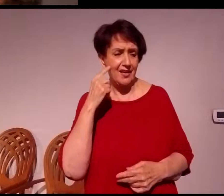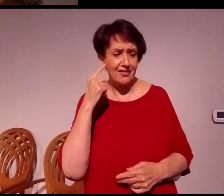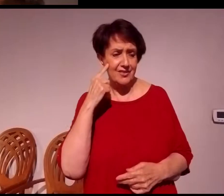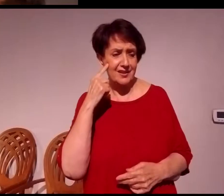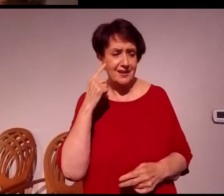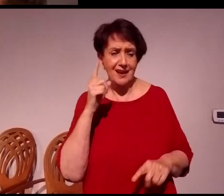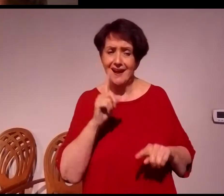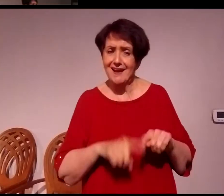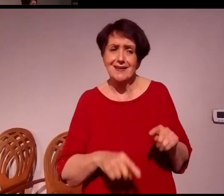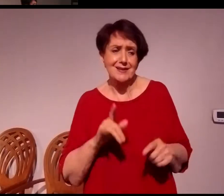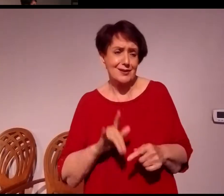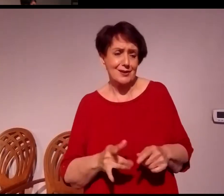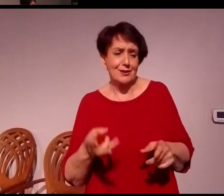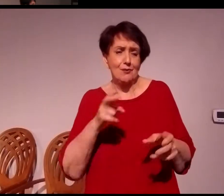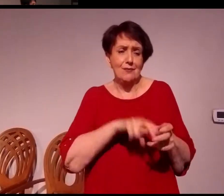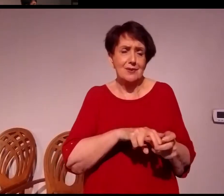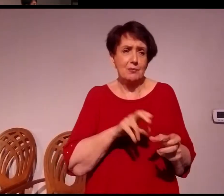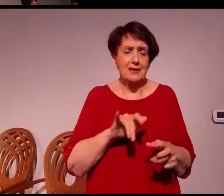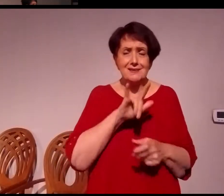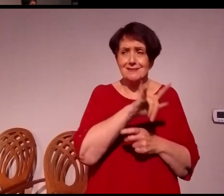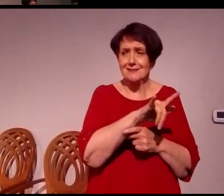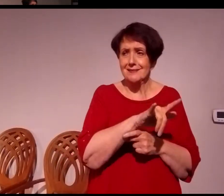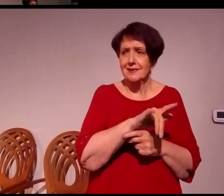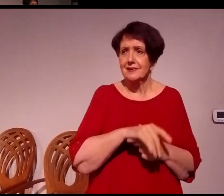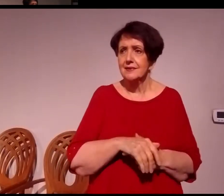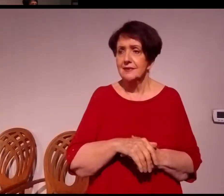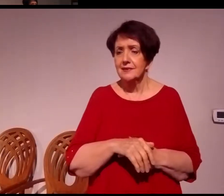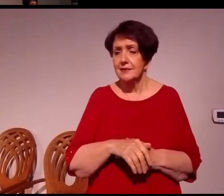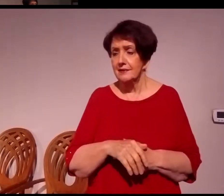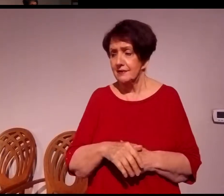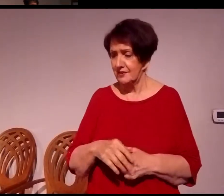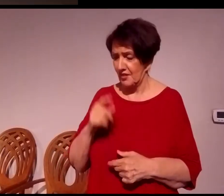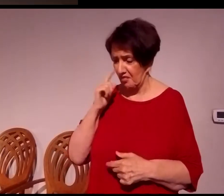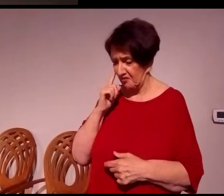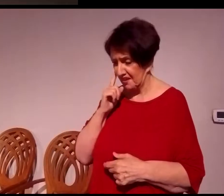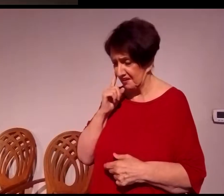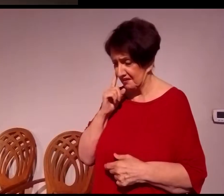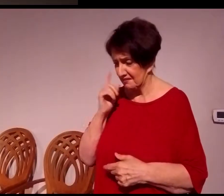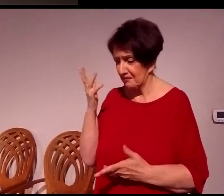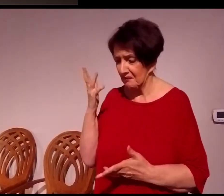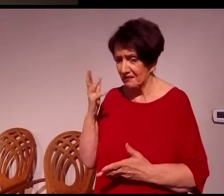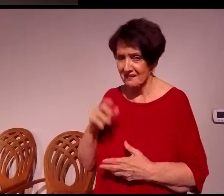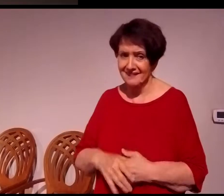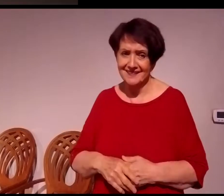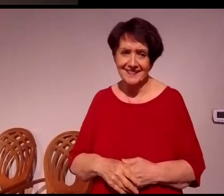on the plane. She was kind enough not to say, you think?